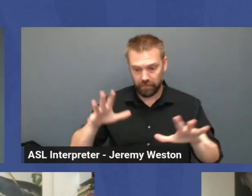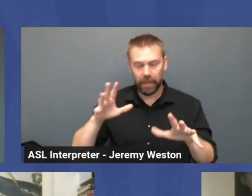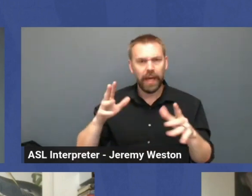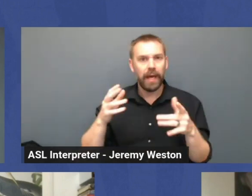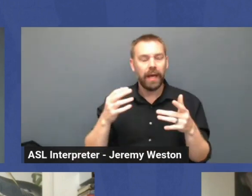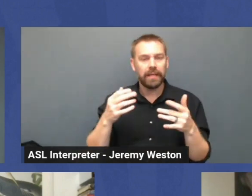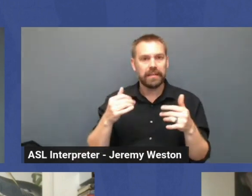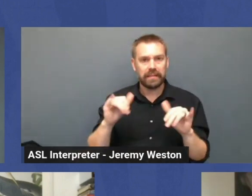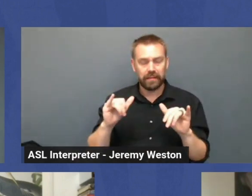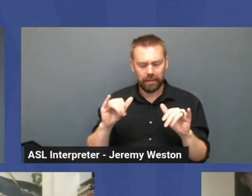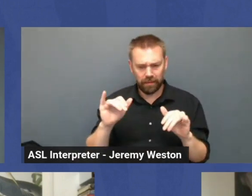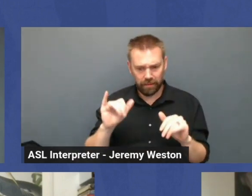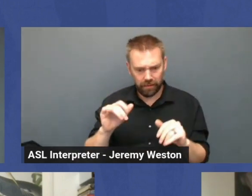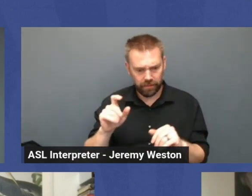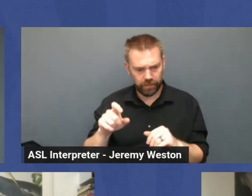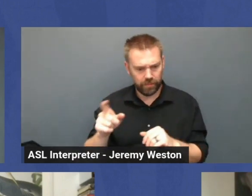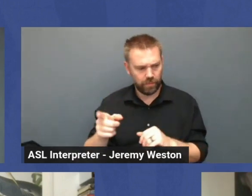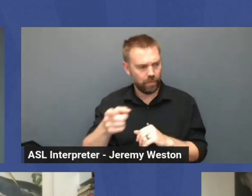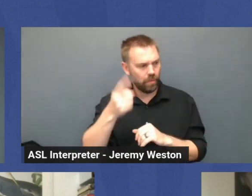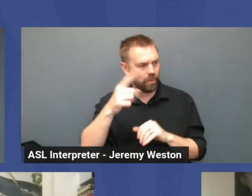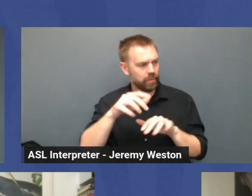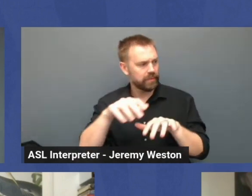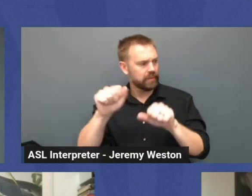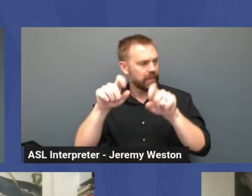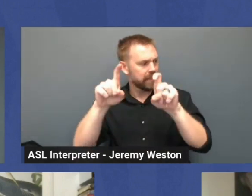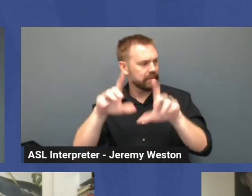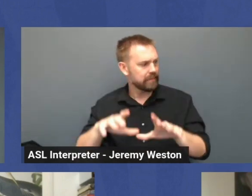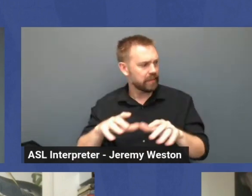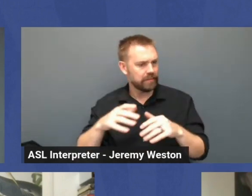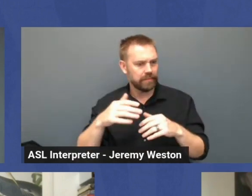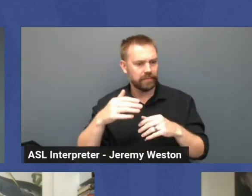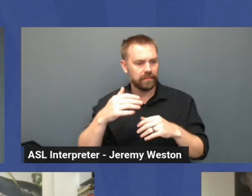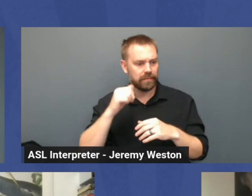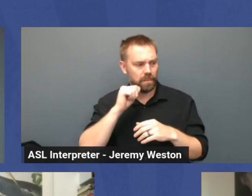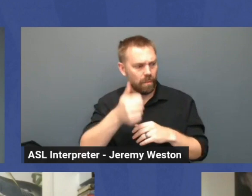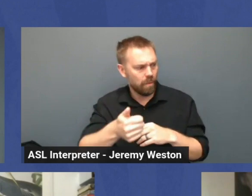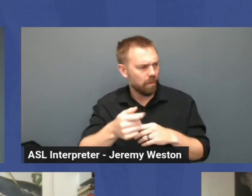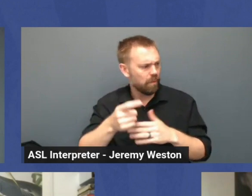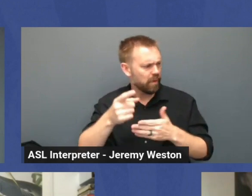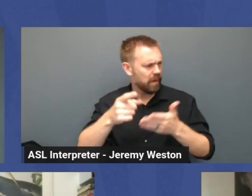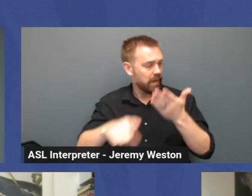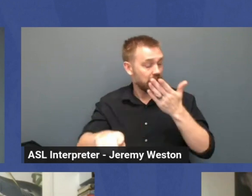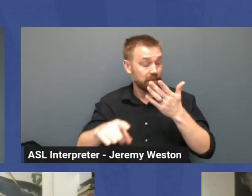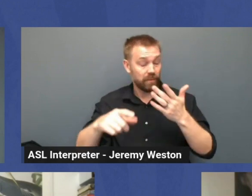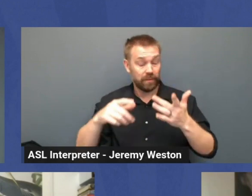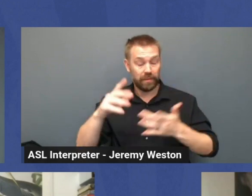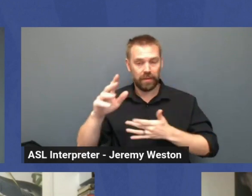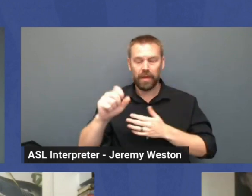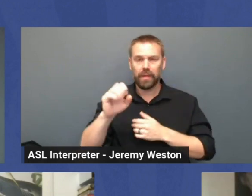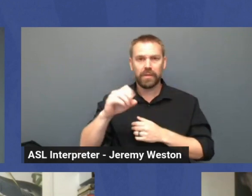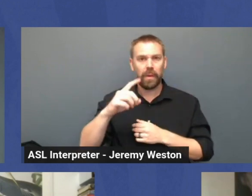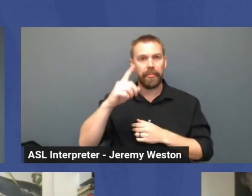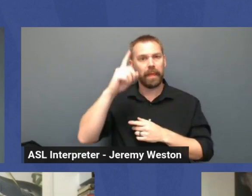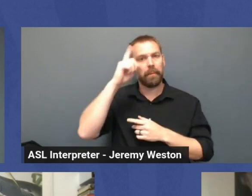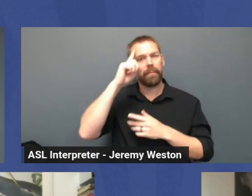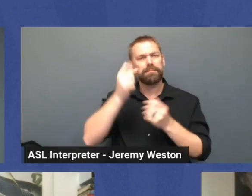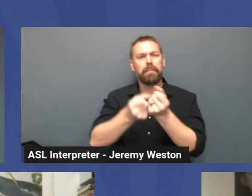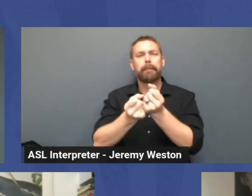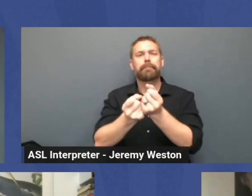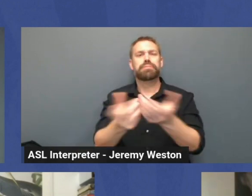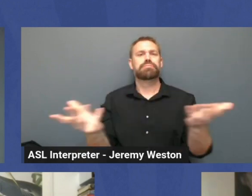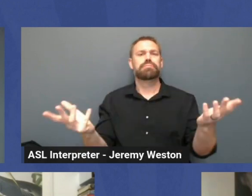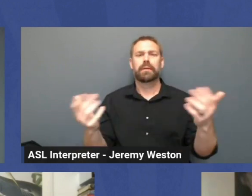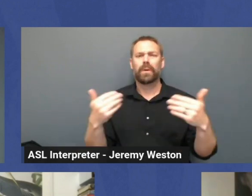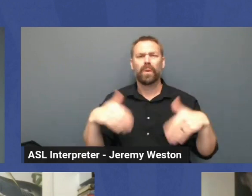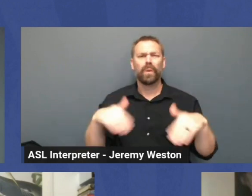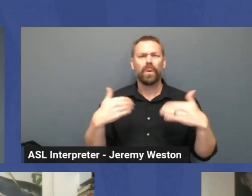expected to go take an exam the next day or the next week. And so just the pure mental exhaustion, the